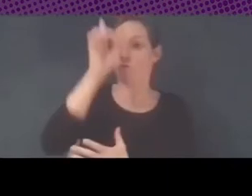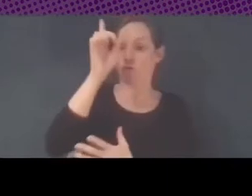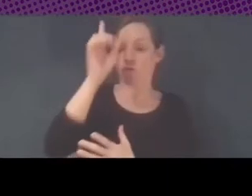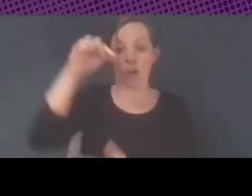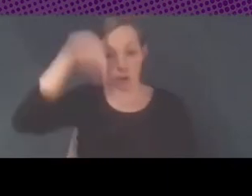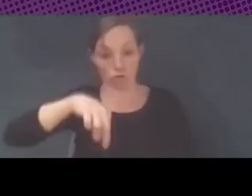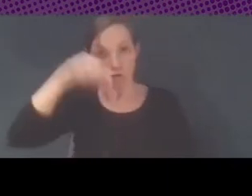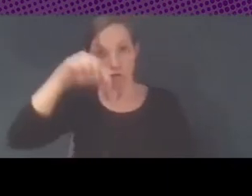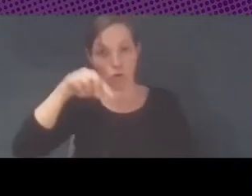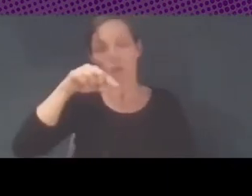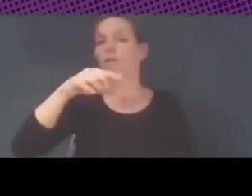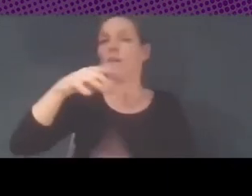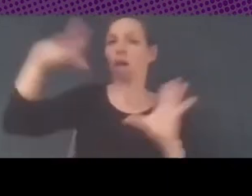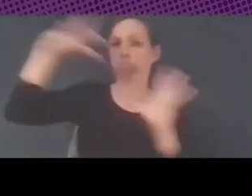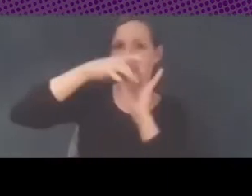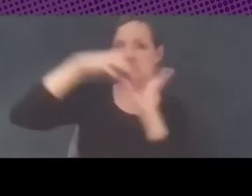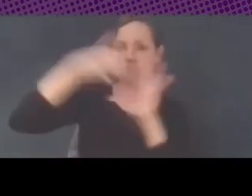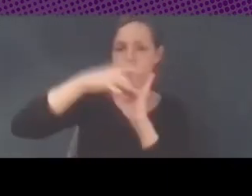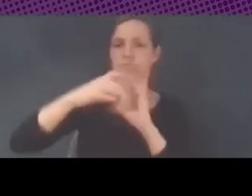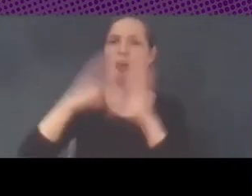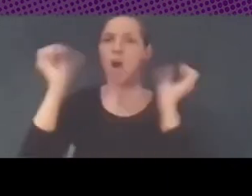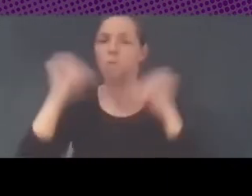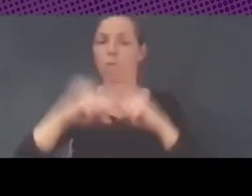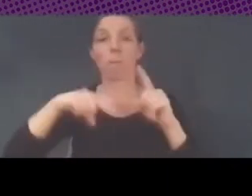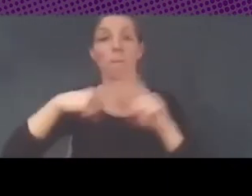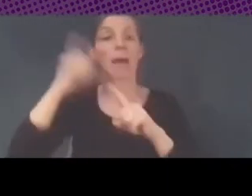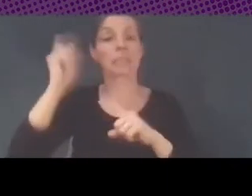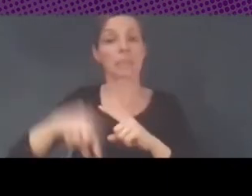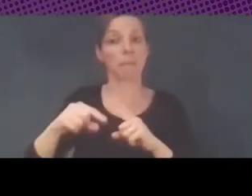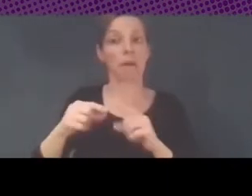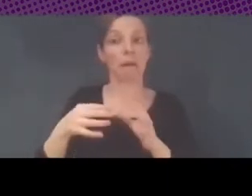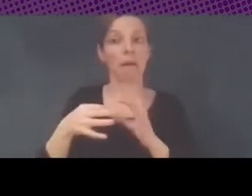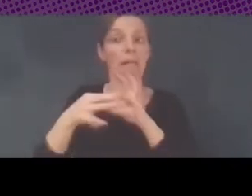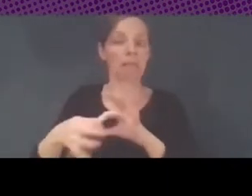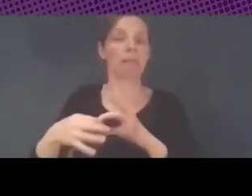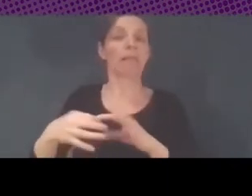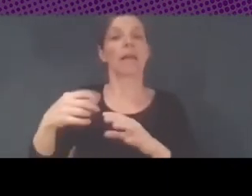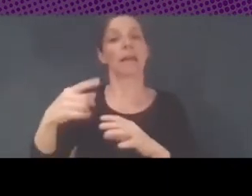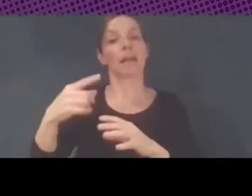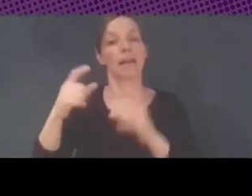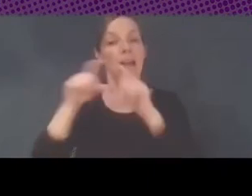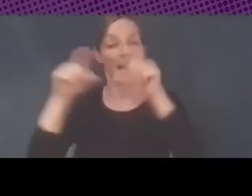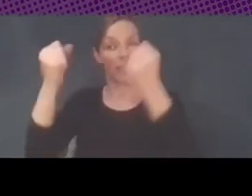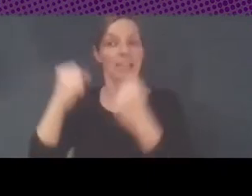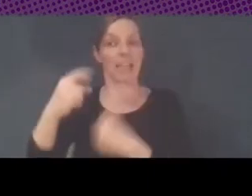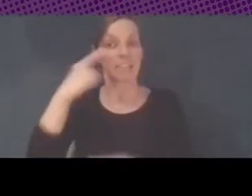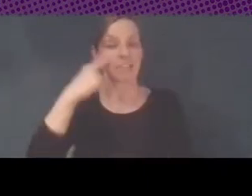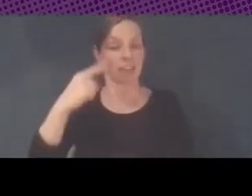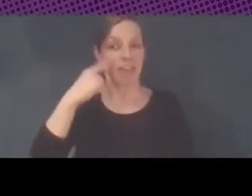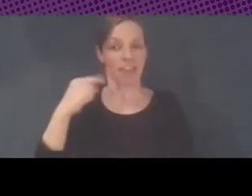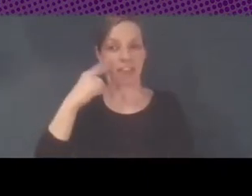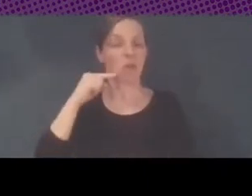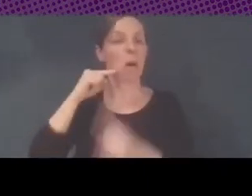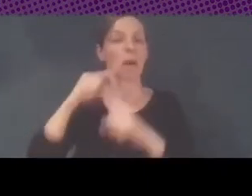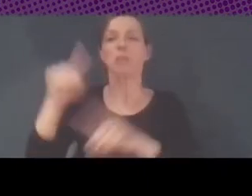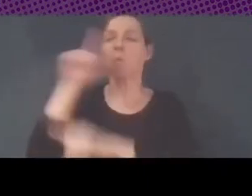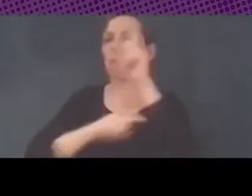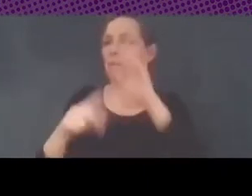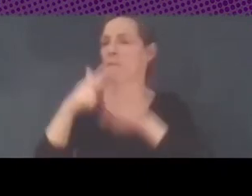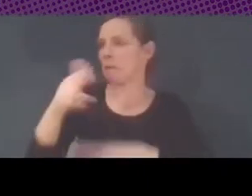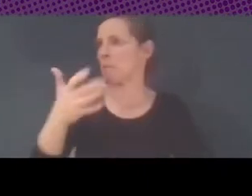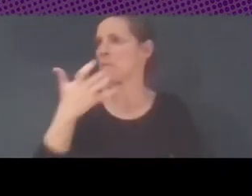order to close funding gaps we can fund health we can fund education we can fund anything if these partnerships are well organized